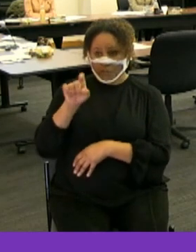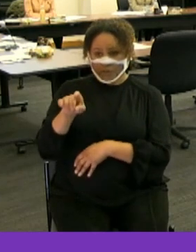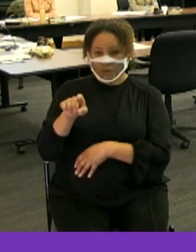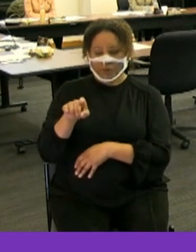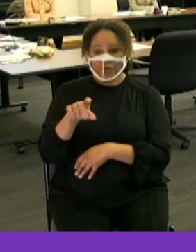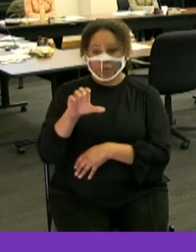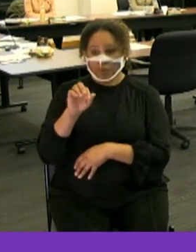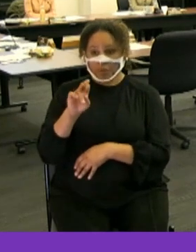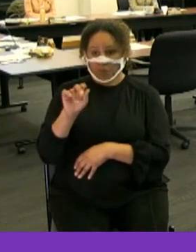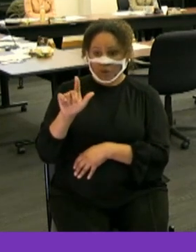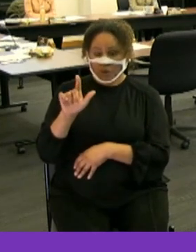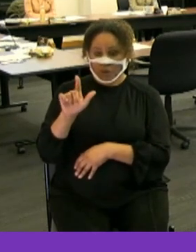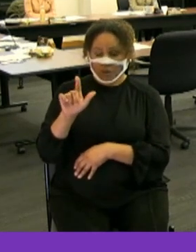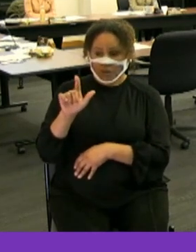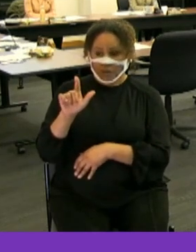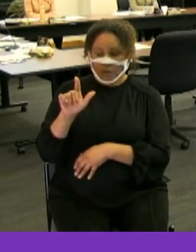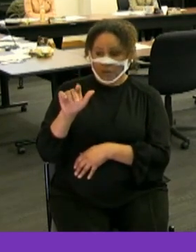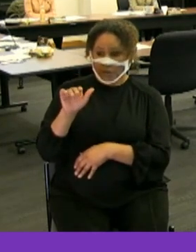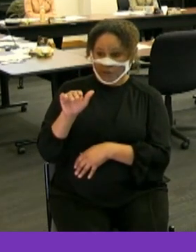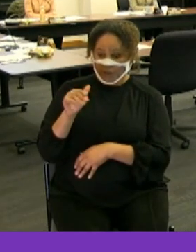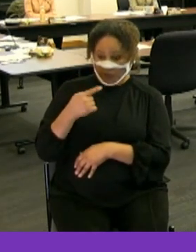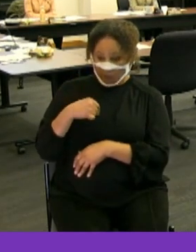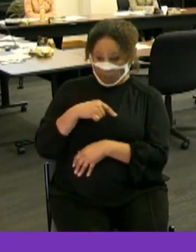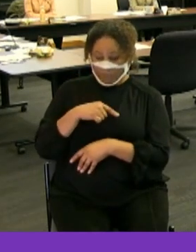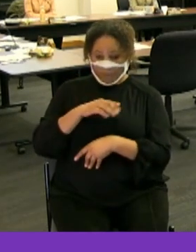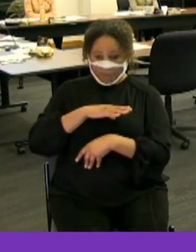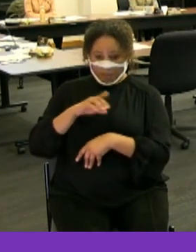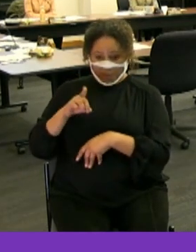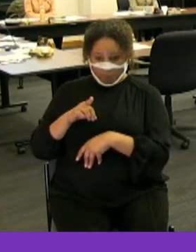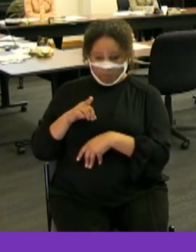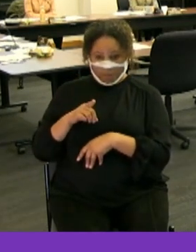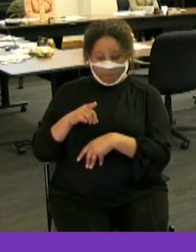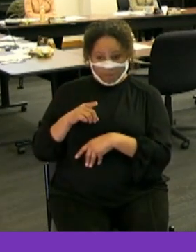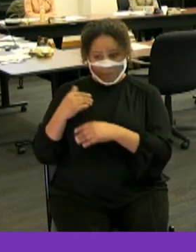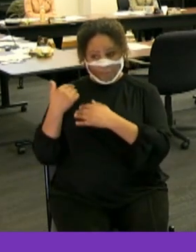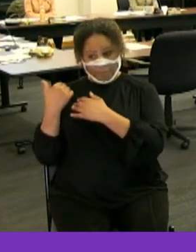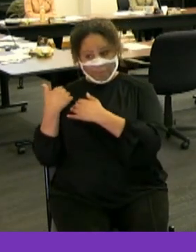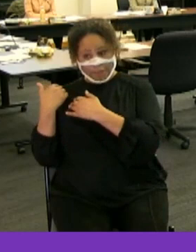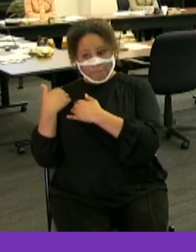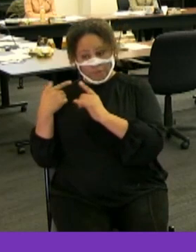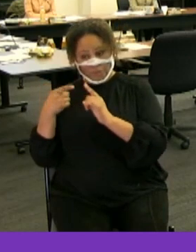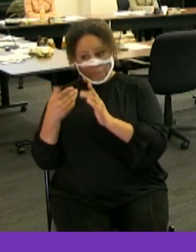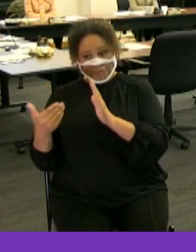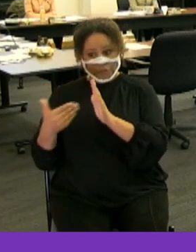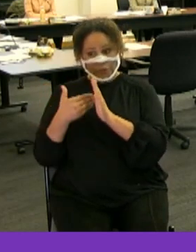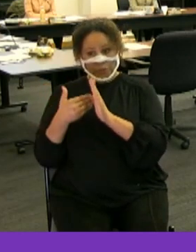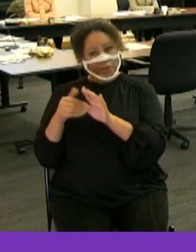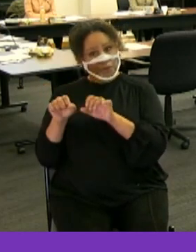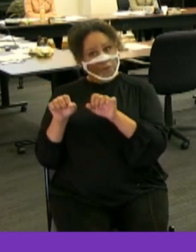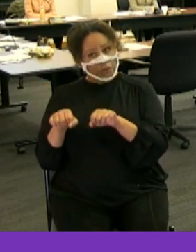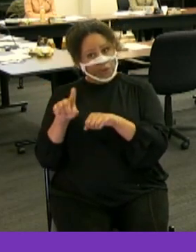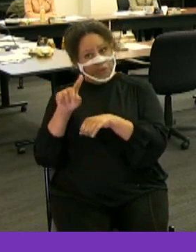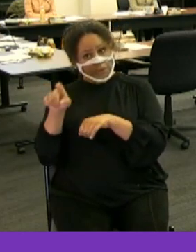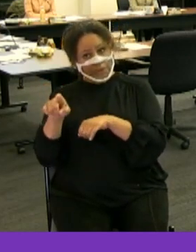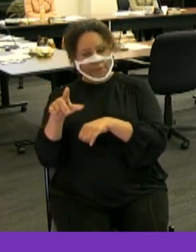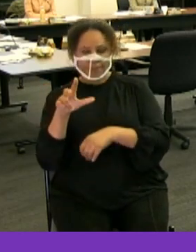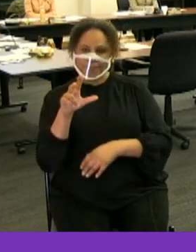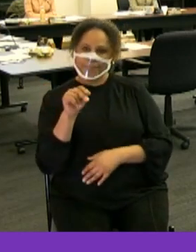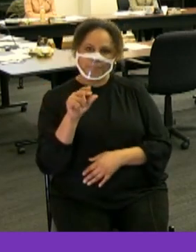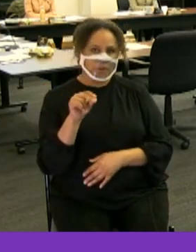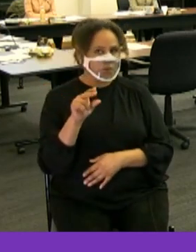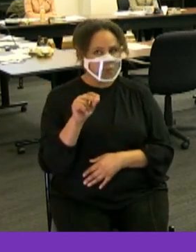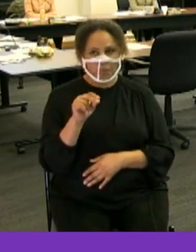for Carl, are we as a board liable to get sued? No.